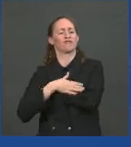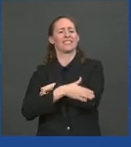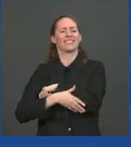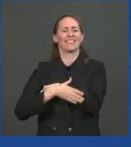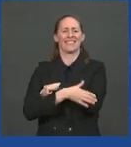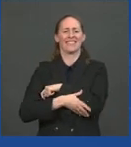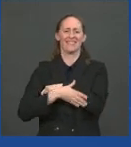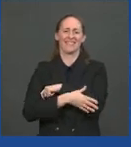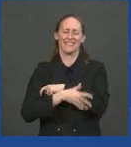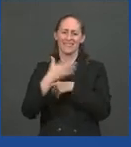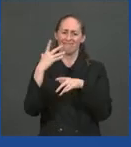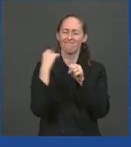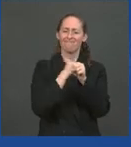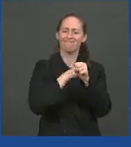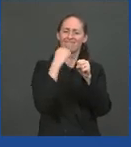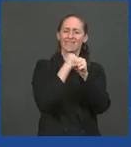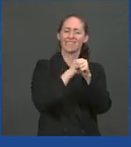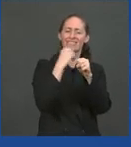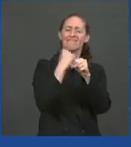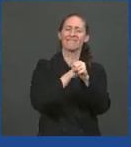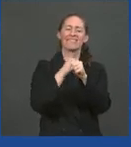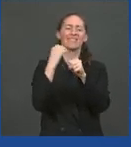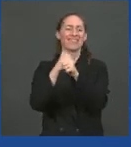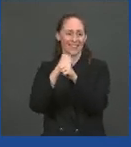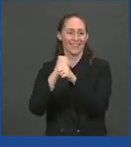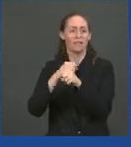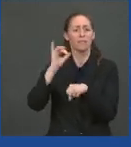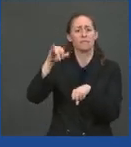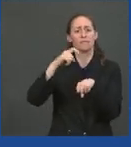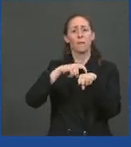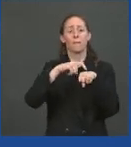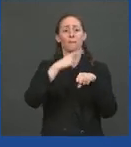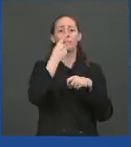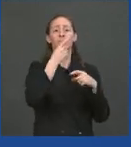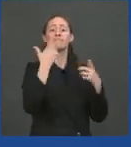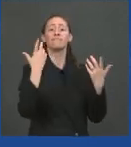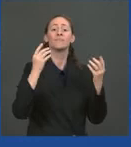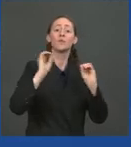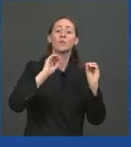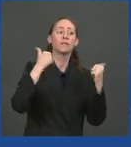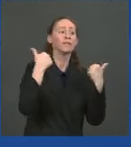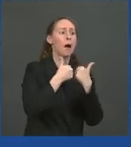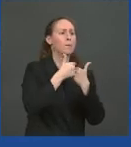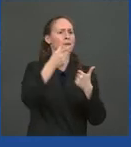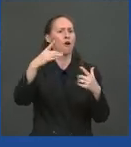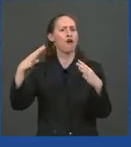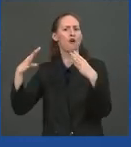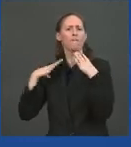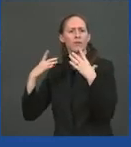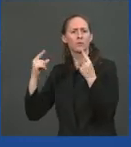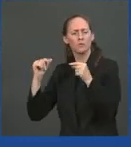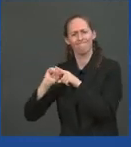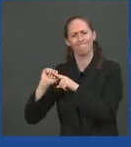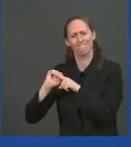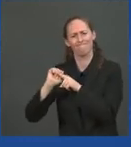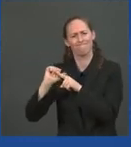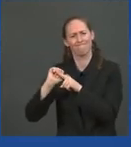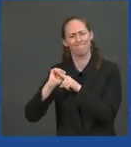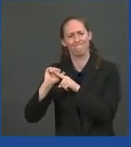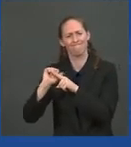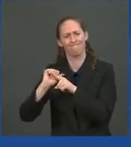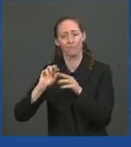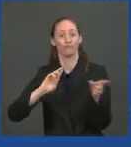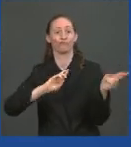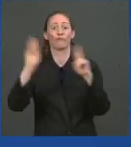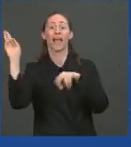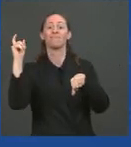did the work in the off season and during the grueling regular season. In the playoffs, down 0-2 against Brooklyn,